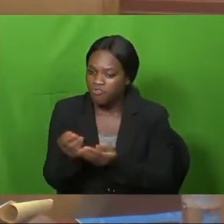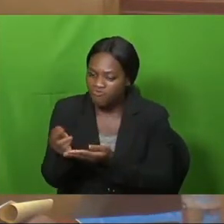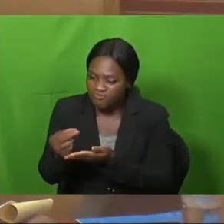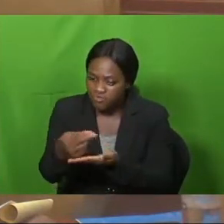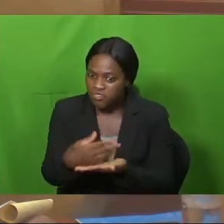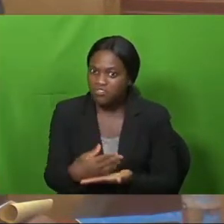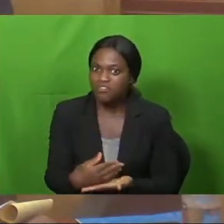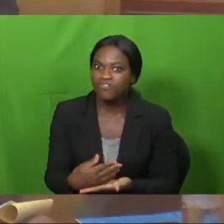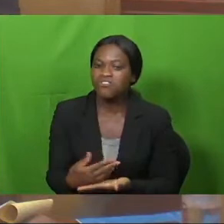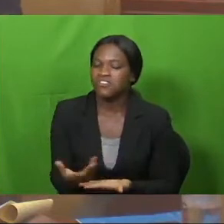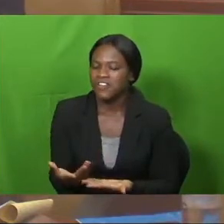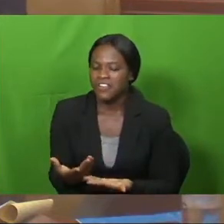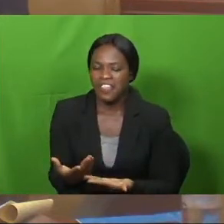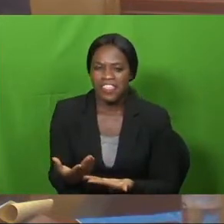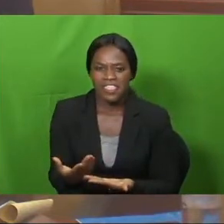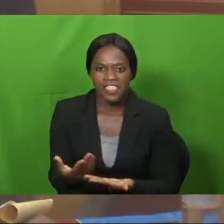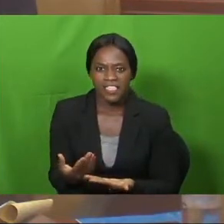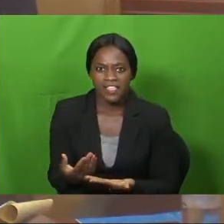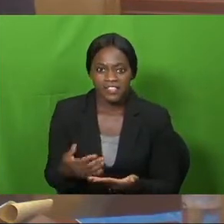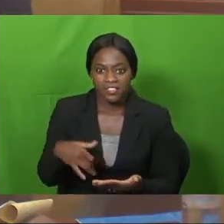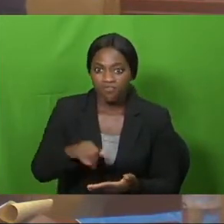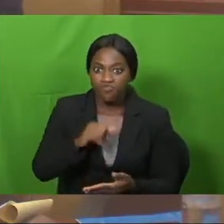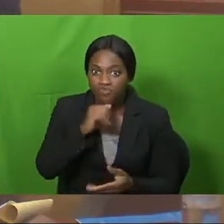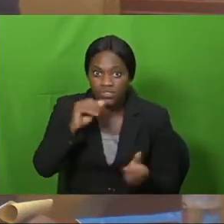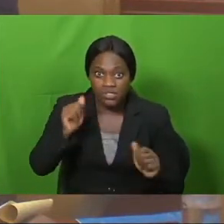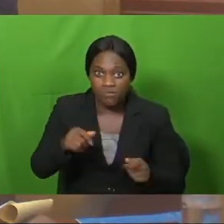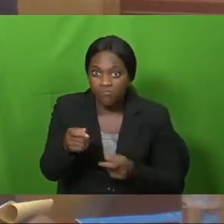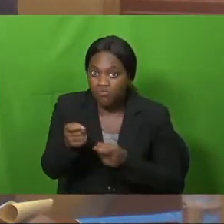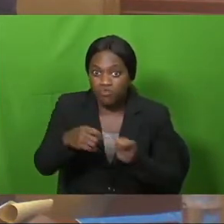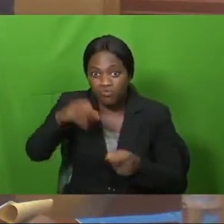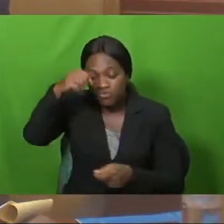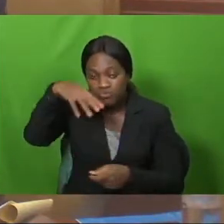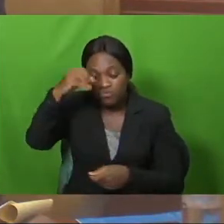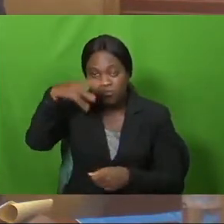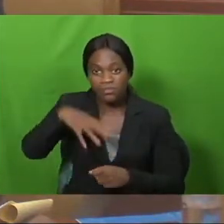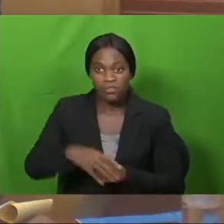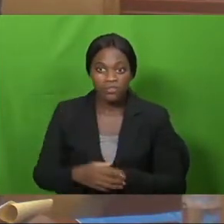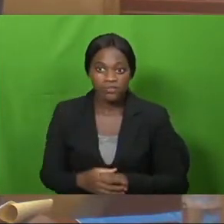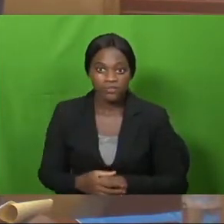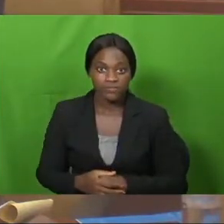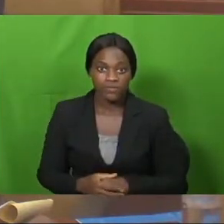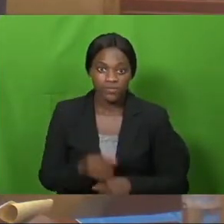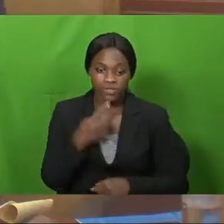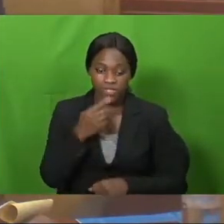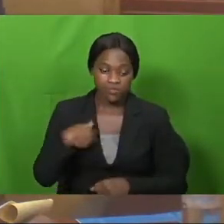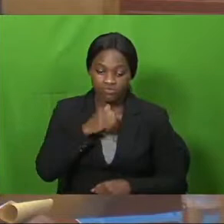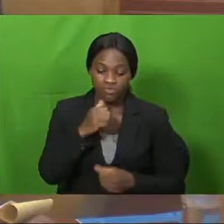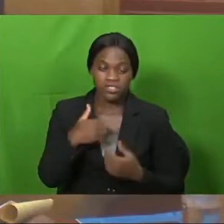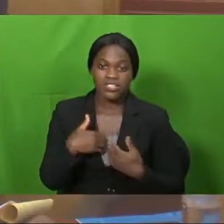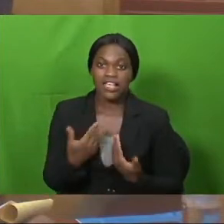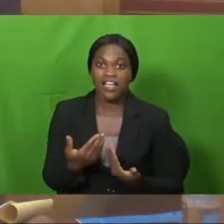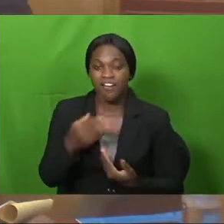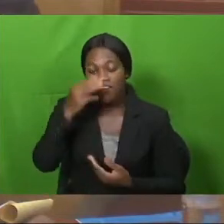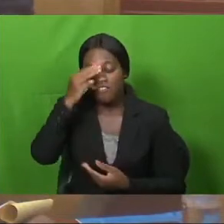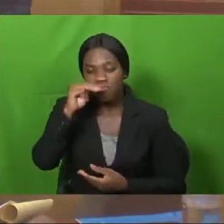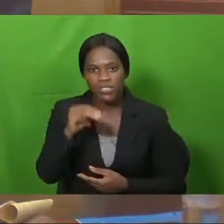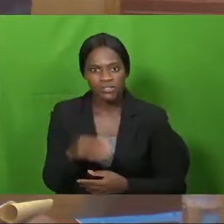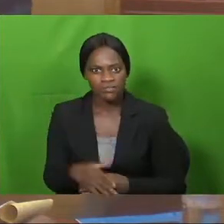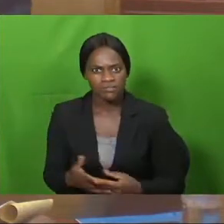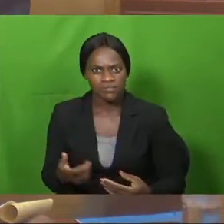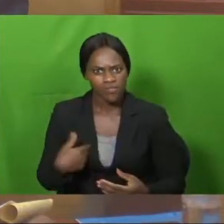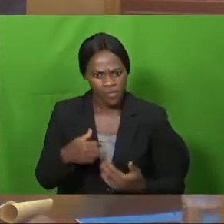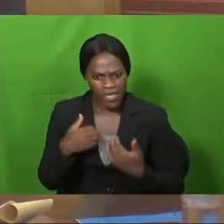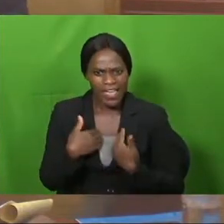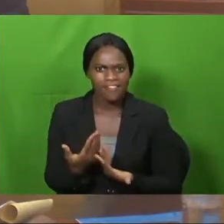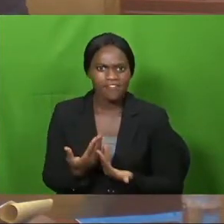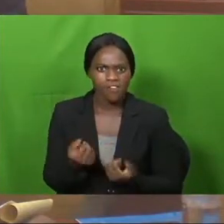we don't have the men. If we didn't have the men, under the COVID arrangement, the nation would have comatose.